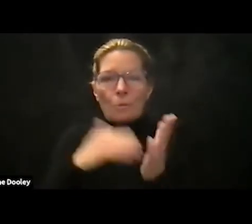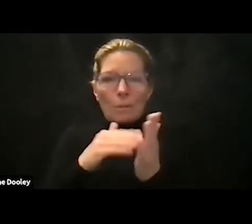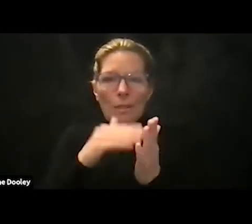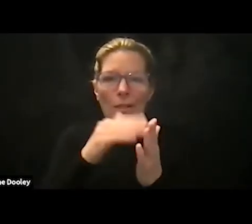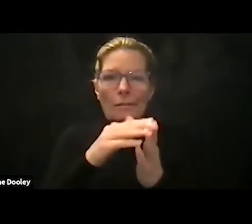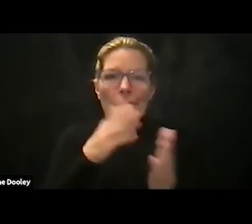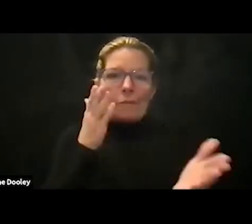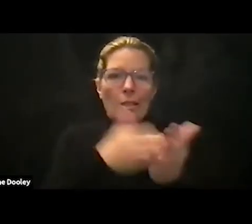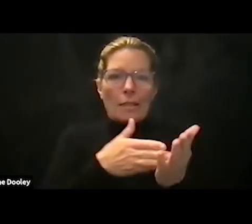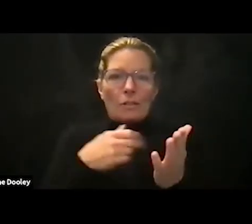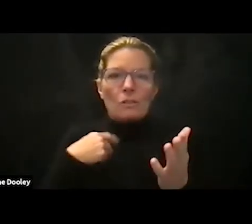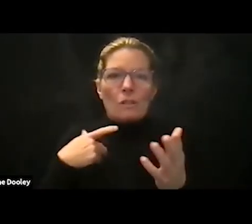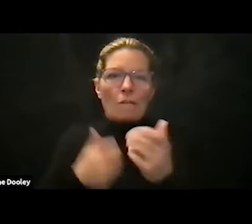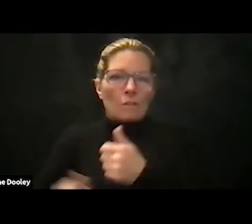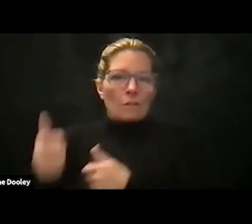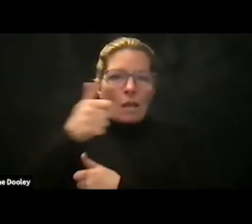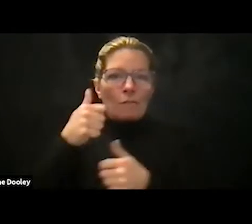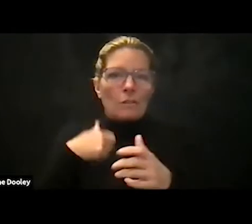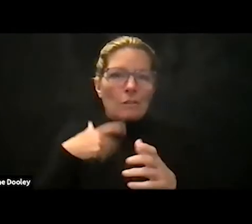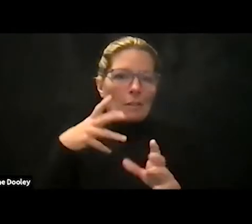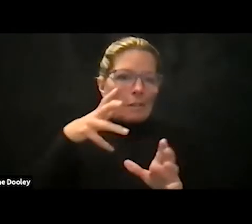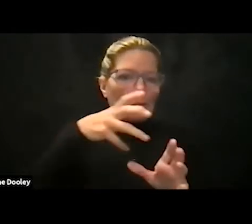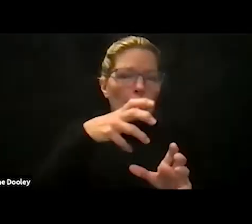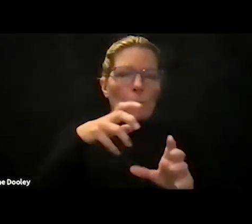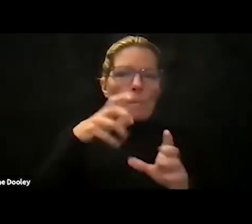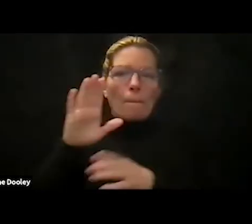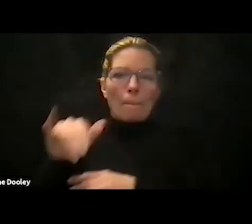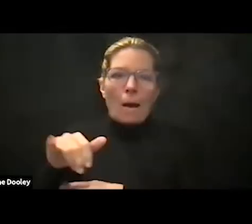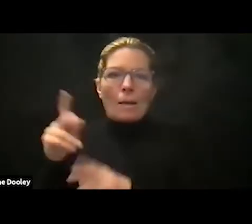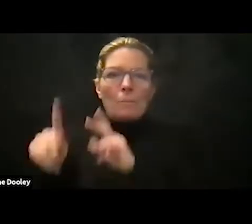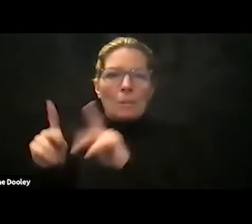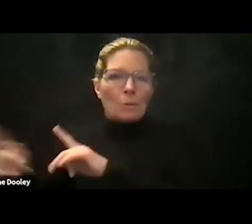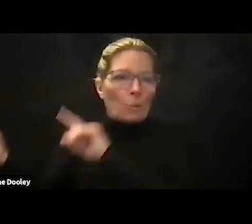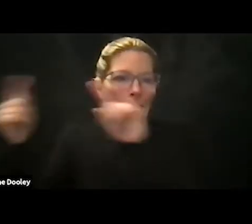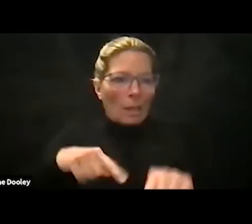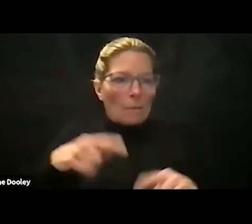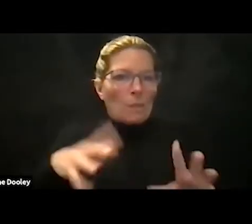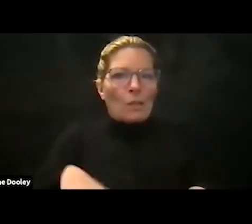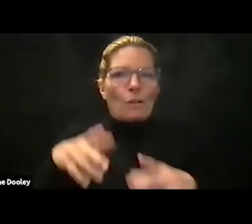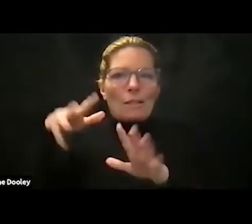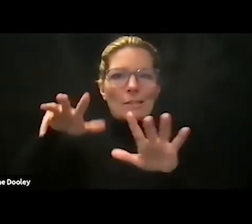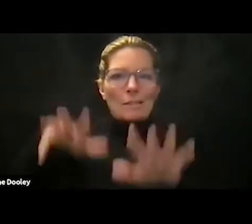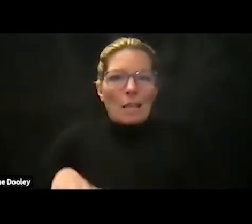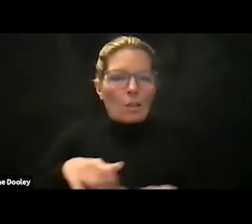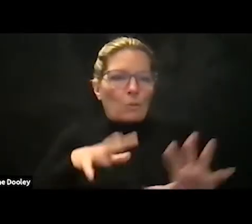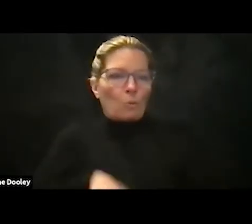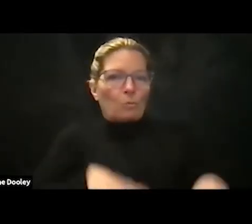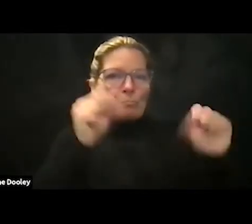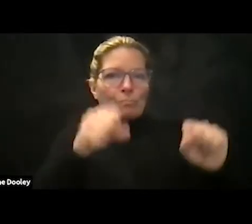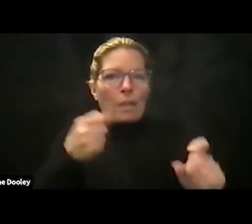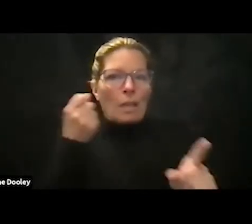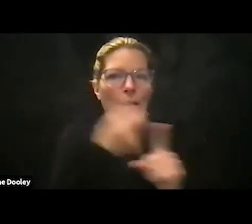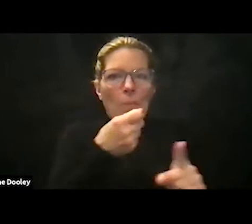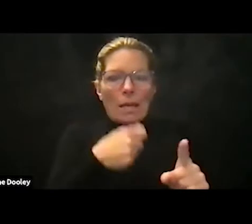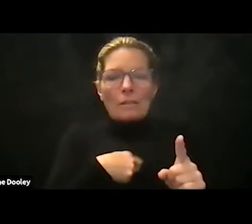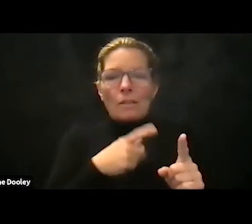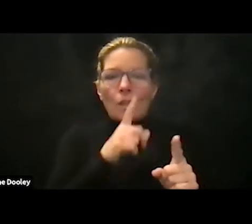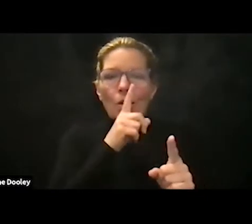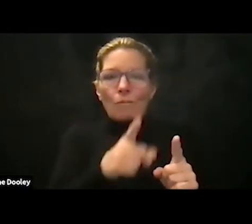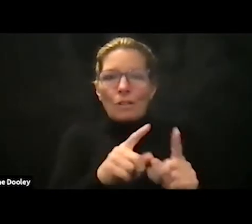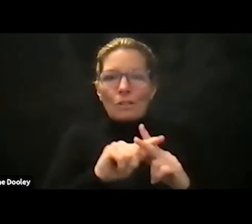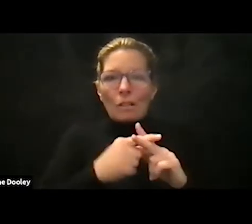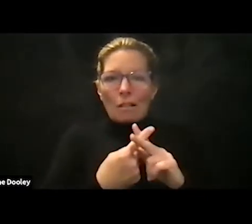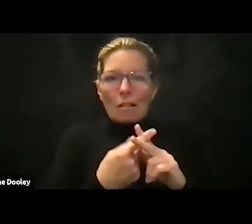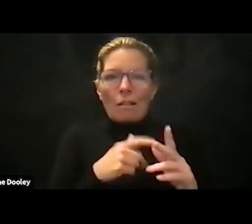and territory and water perpetuated by colonizers and settlers who have impacted the original inhabitants of this